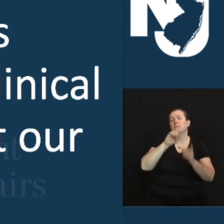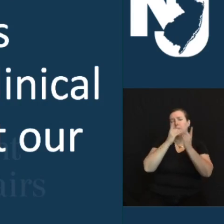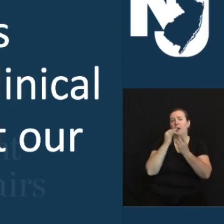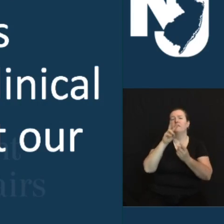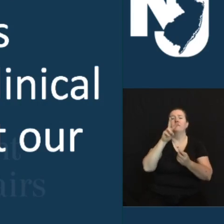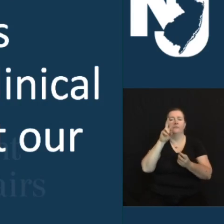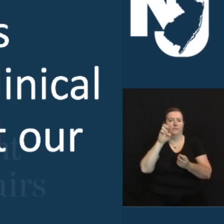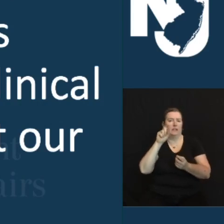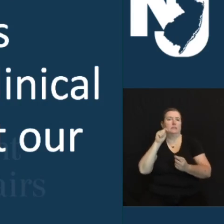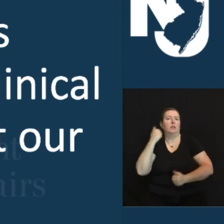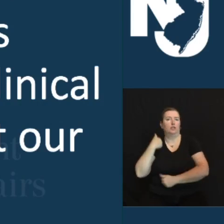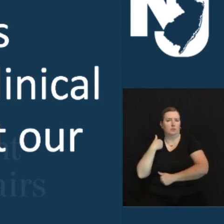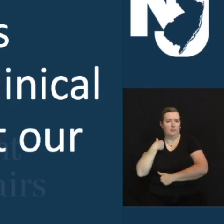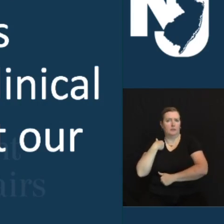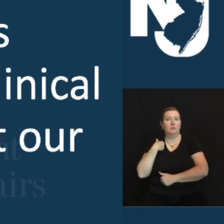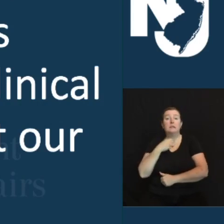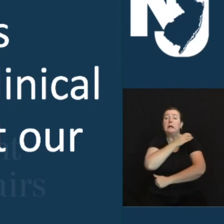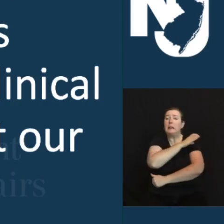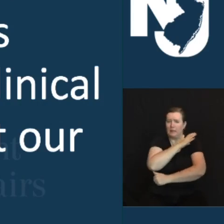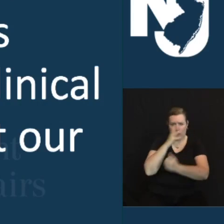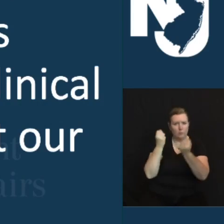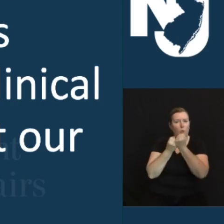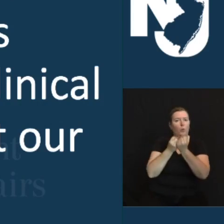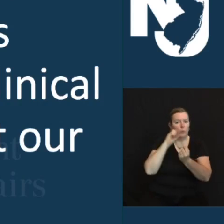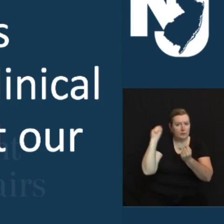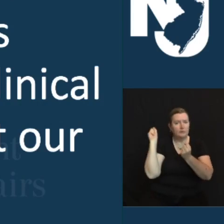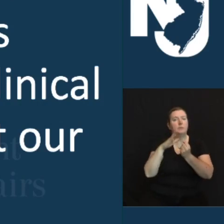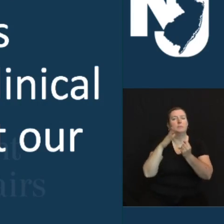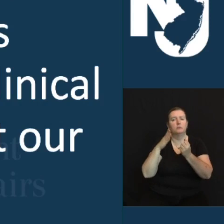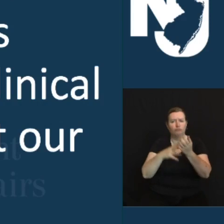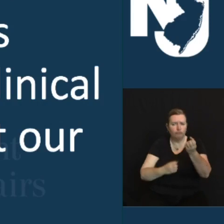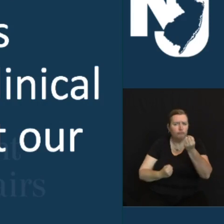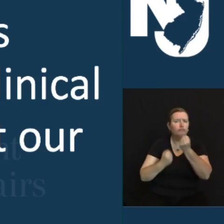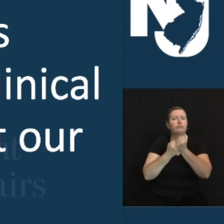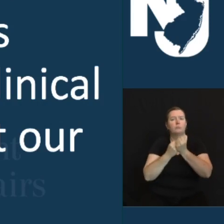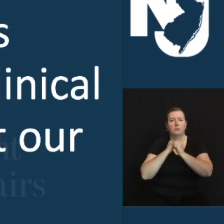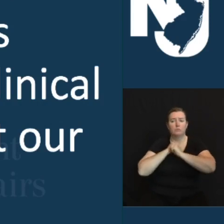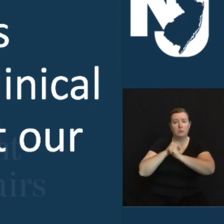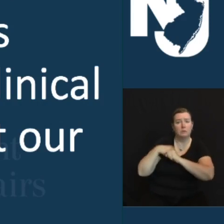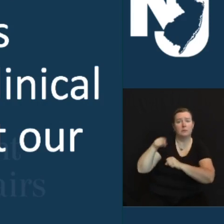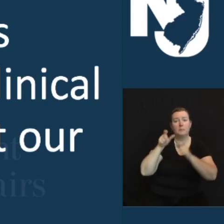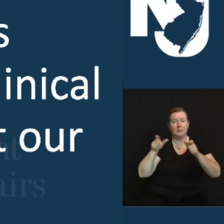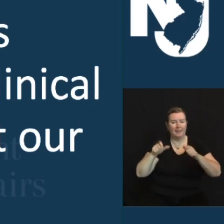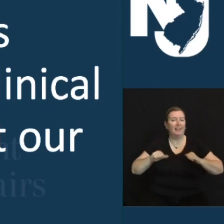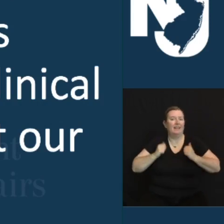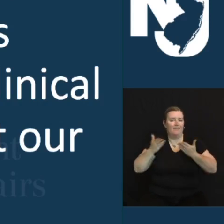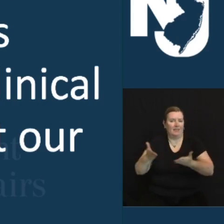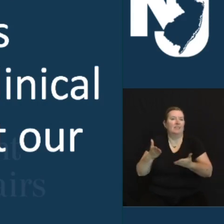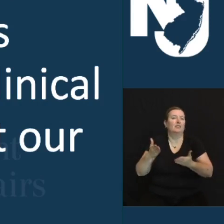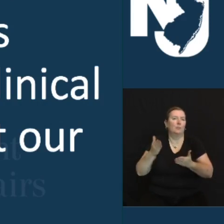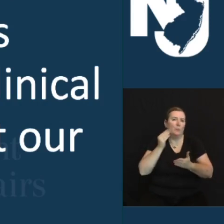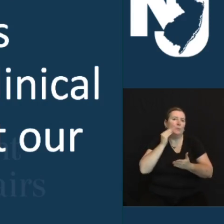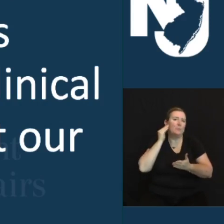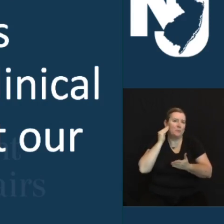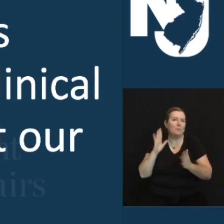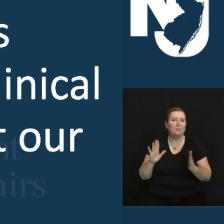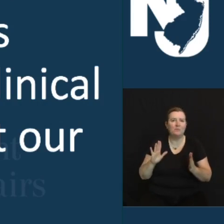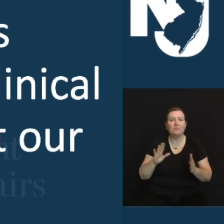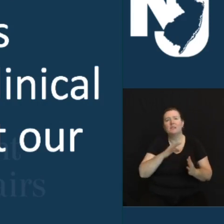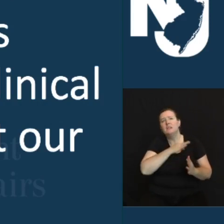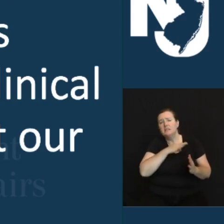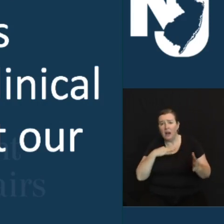protect the health and safety of residents at our long-term care centers. The staff support began this morning